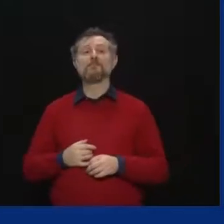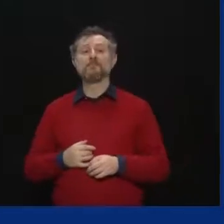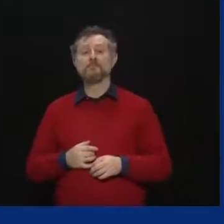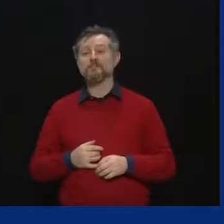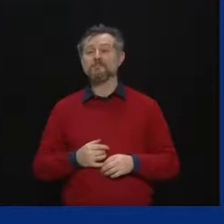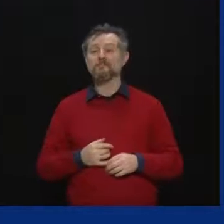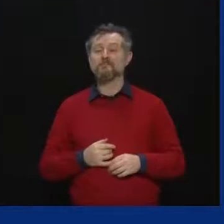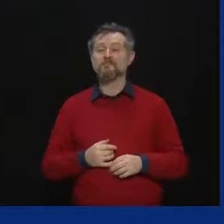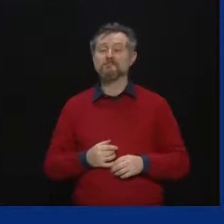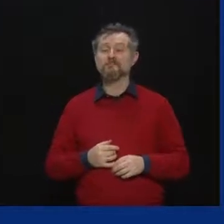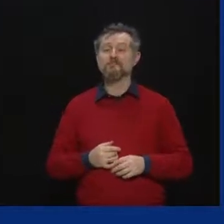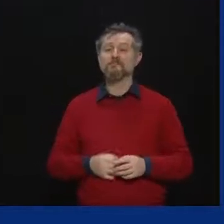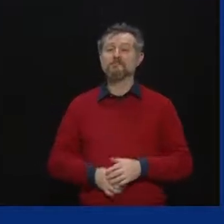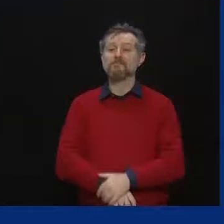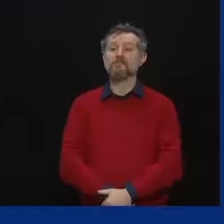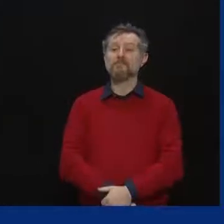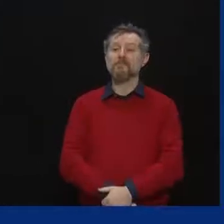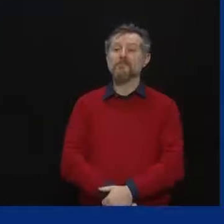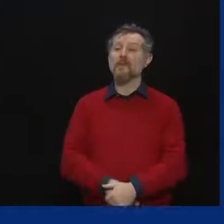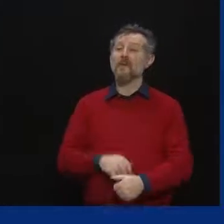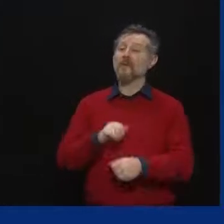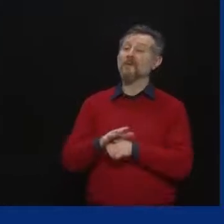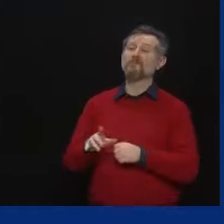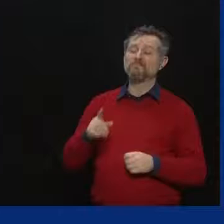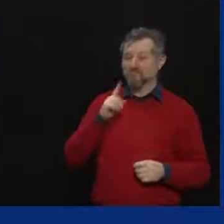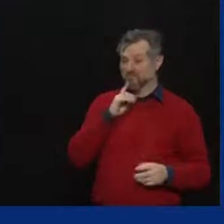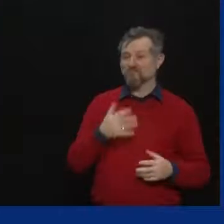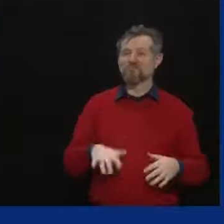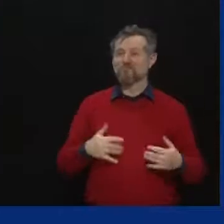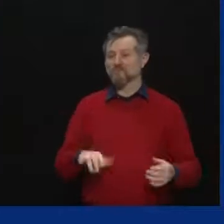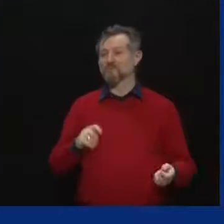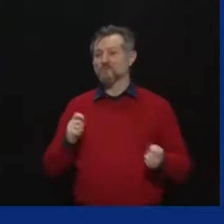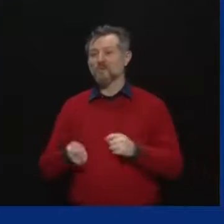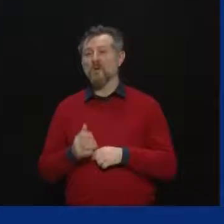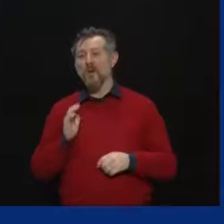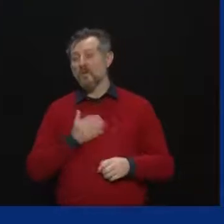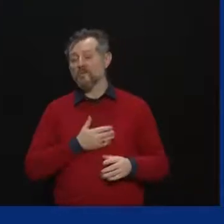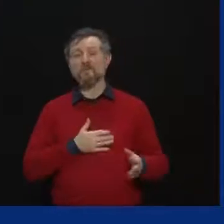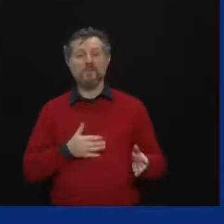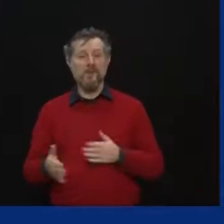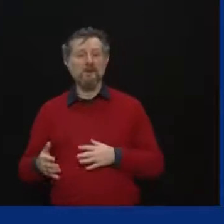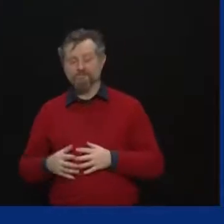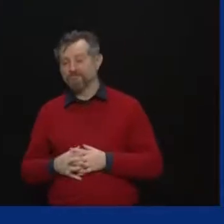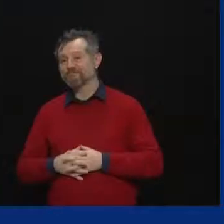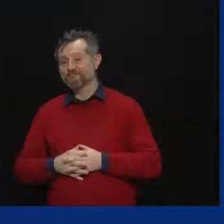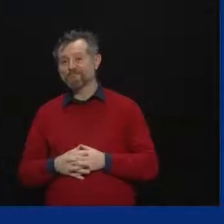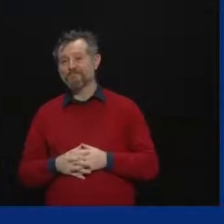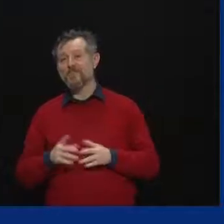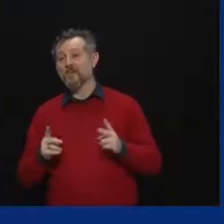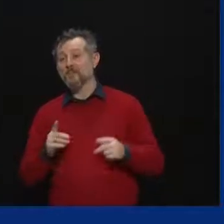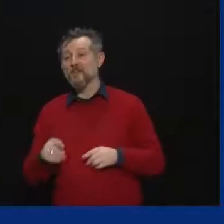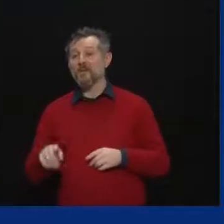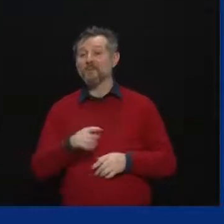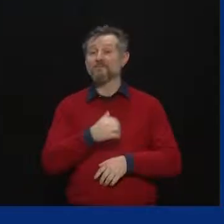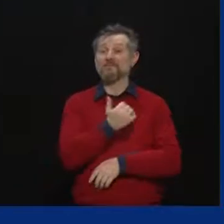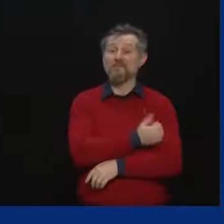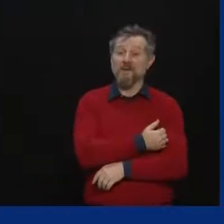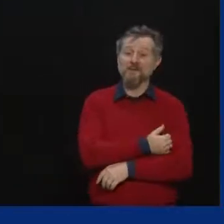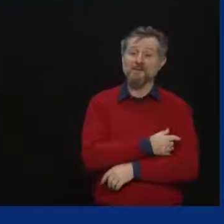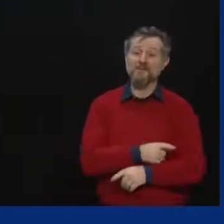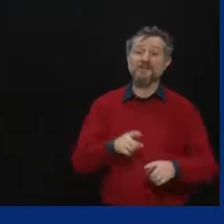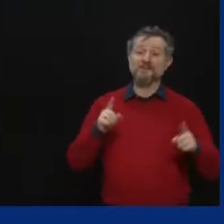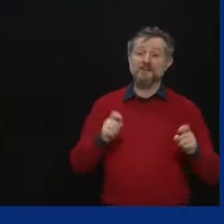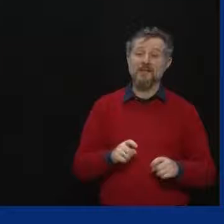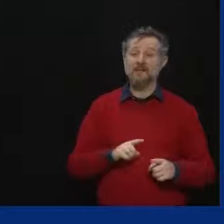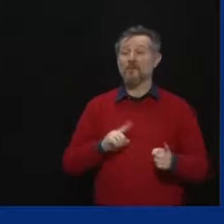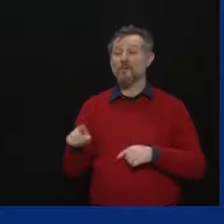Yes, so this variant has changed things tremendously. I do believe that workplaces where people are being vaccinated and tested should